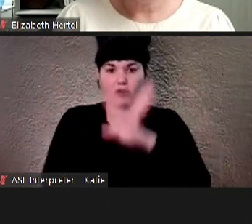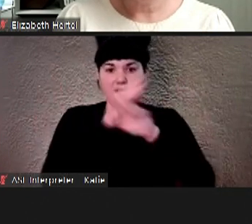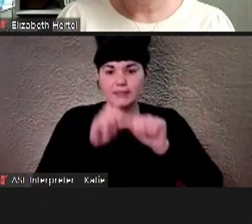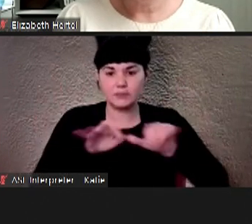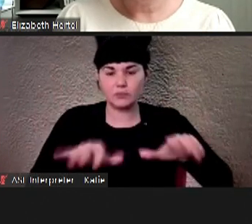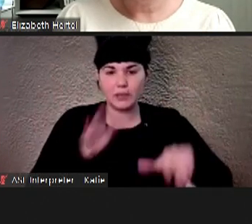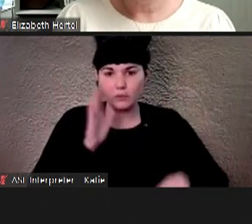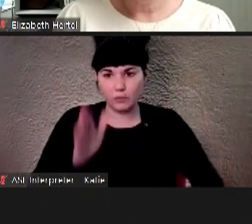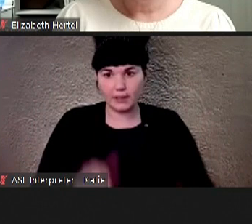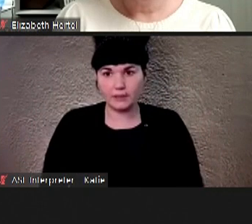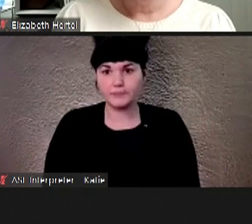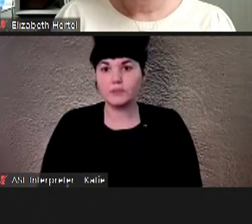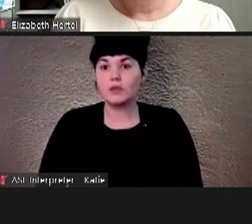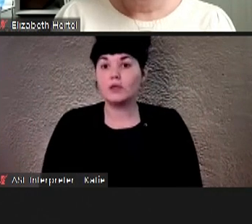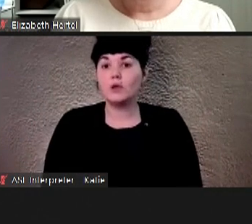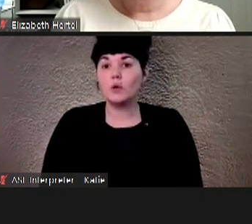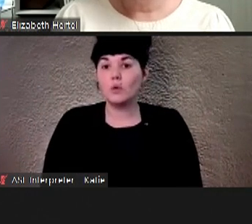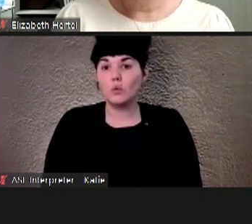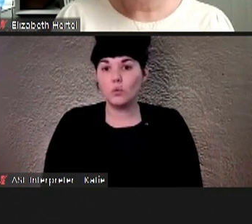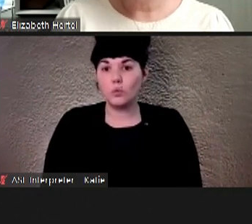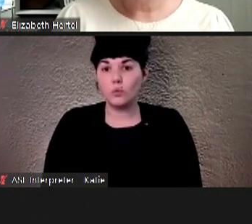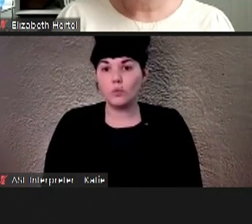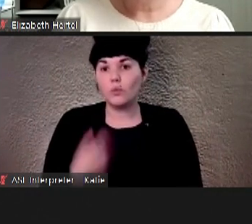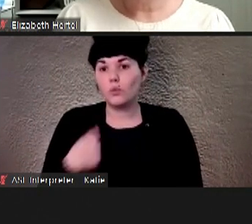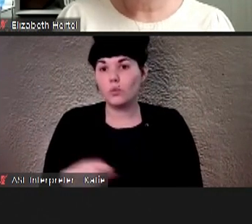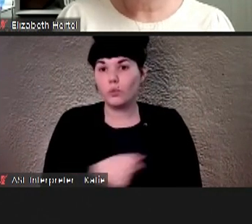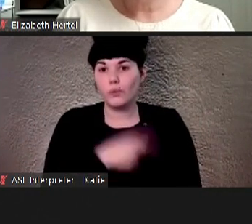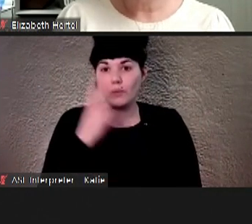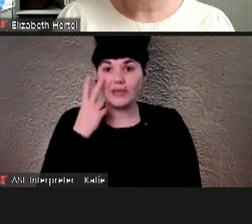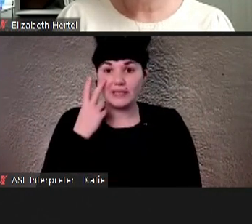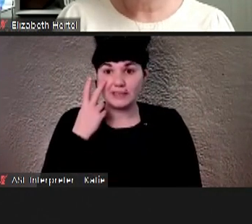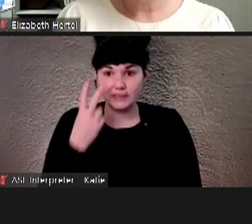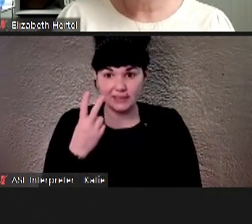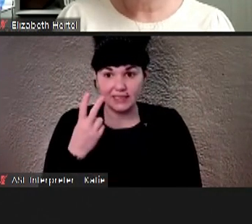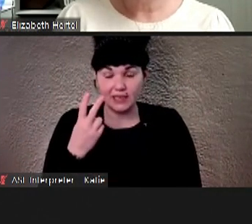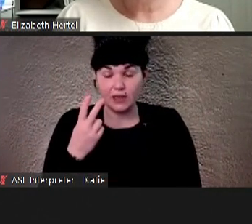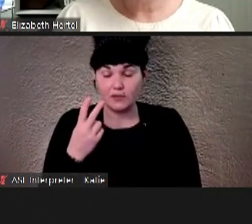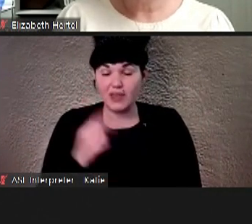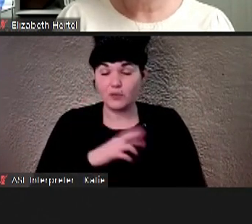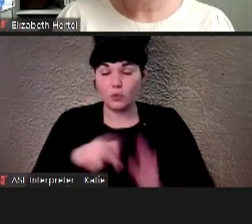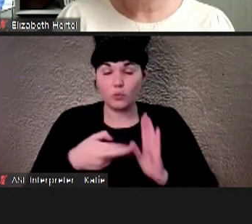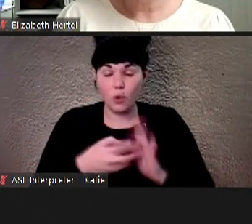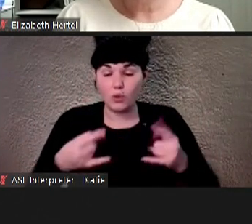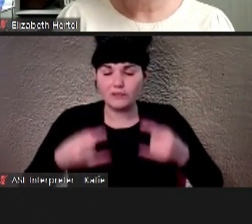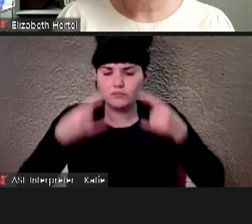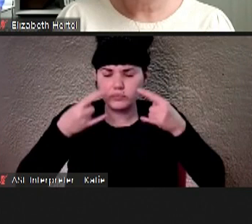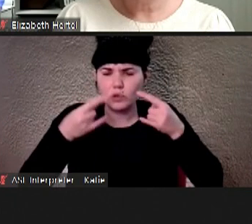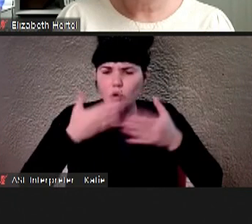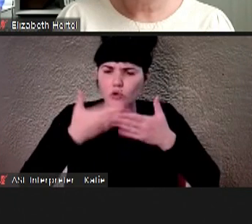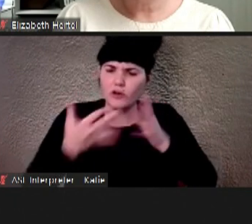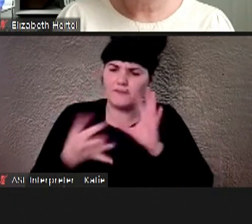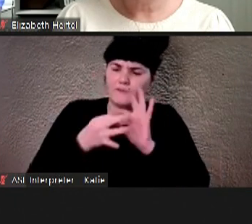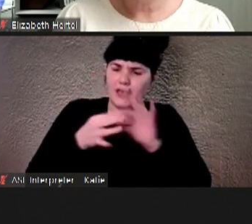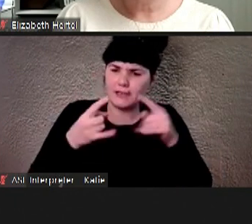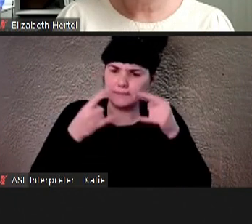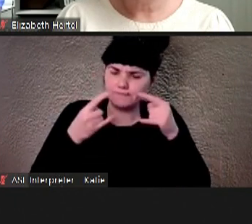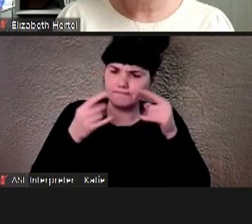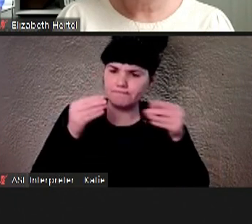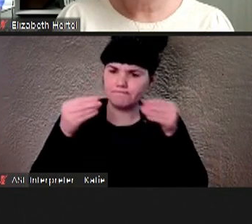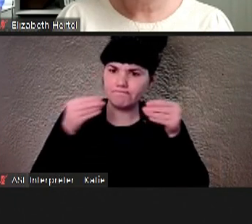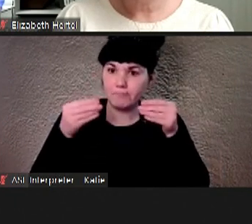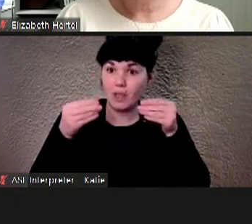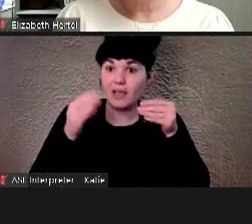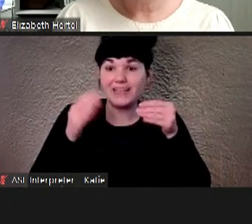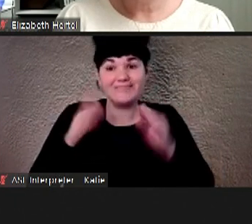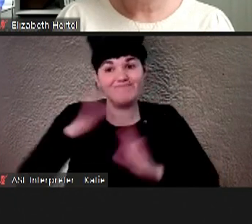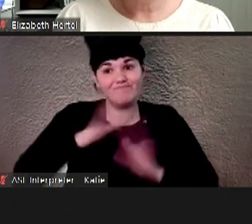how transmissible it is that the role of well-fitting, high-quality masks is even more important, especially in indoor or